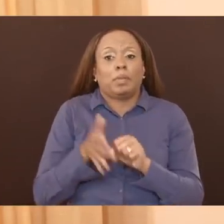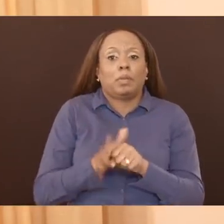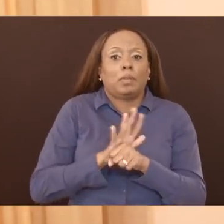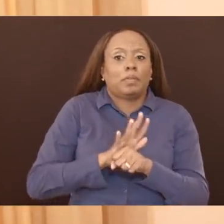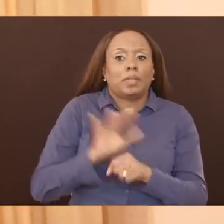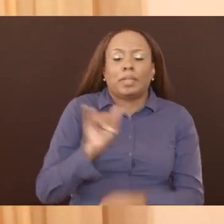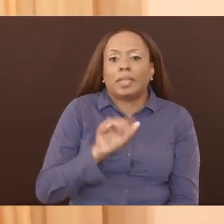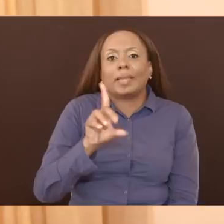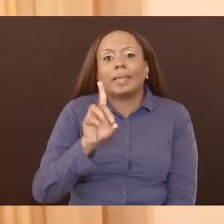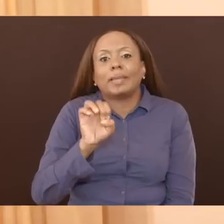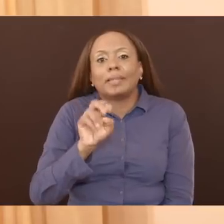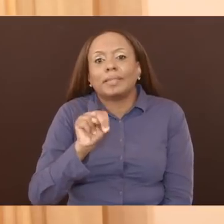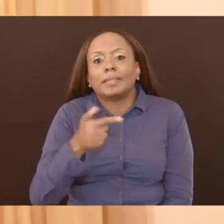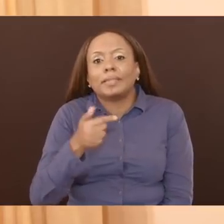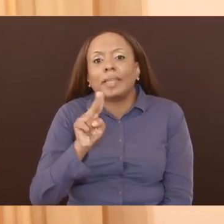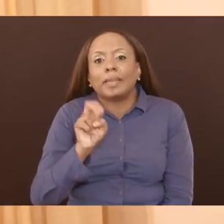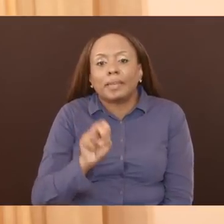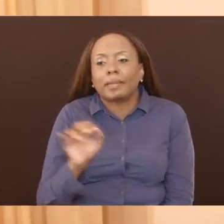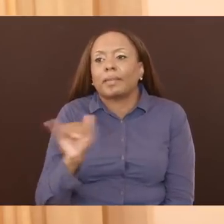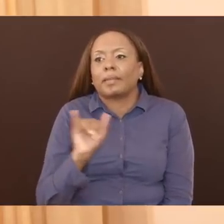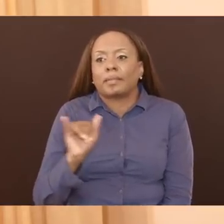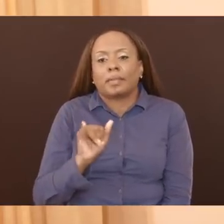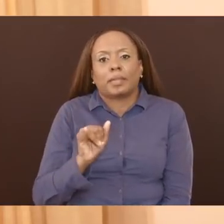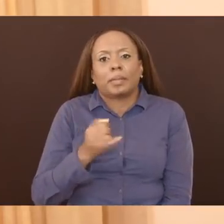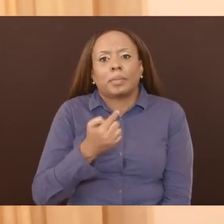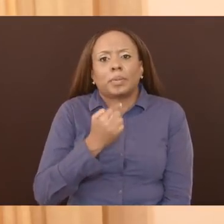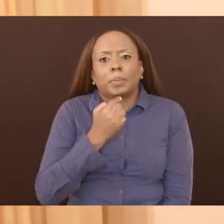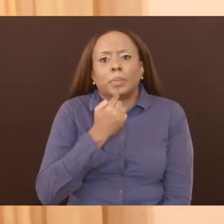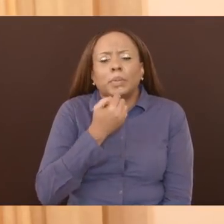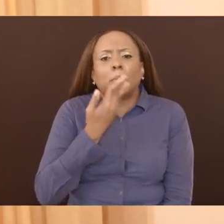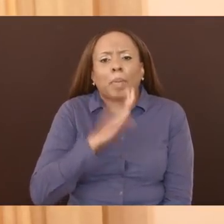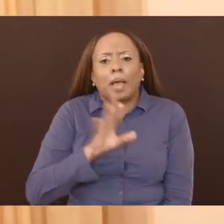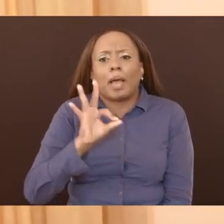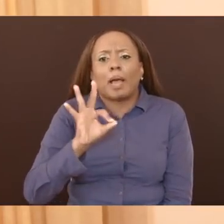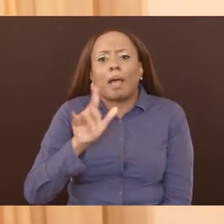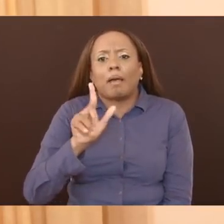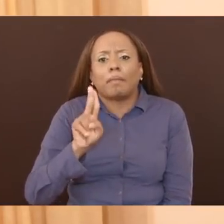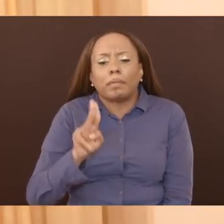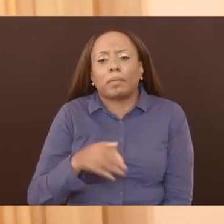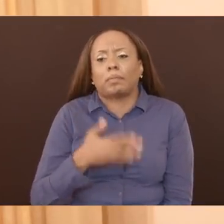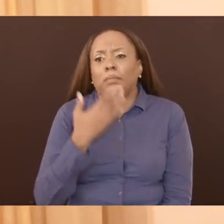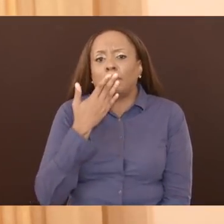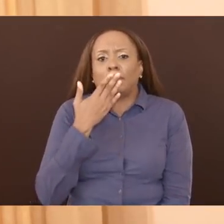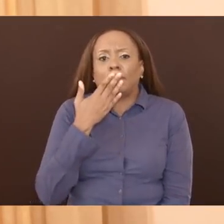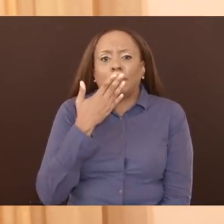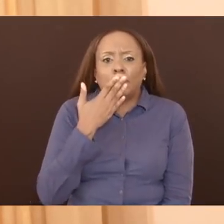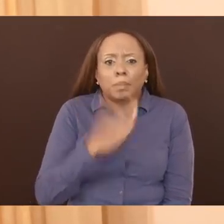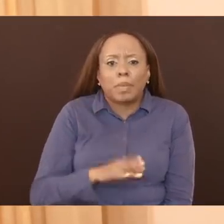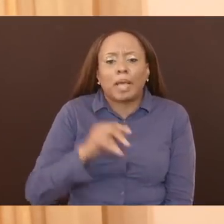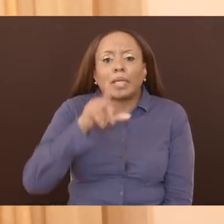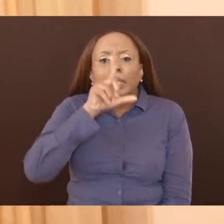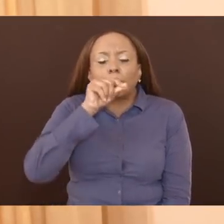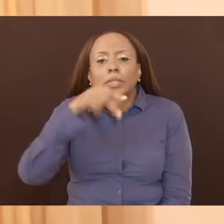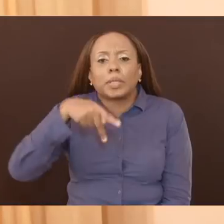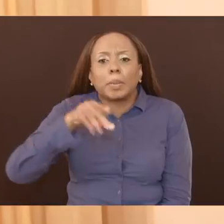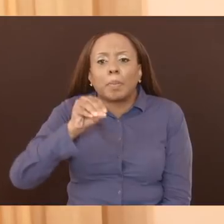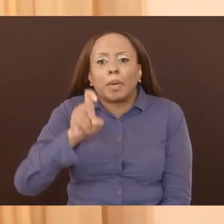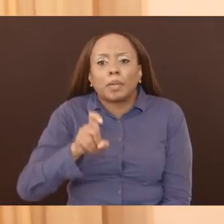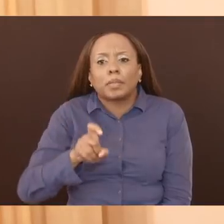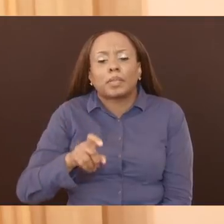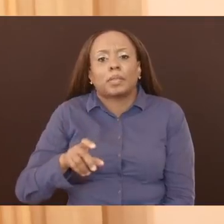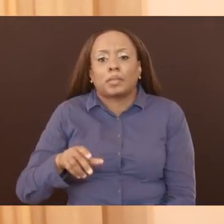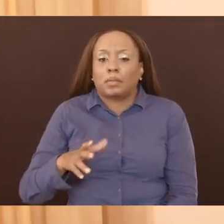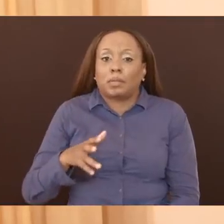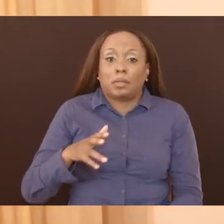dengue, like chickenpox, like a serious flu, it will not cause our country, our people, our households to grind to a